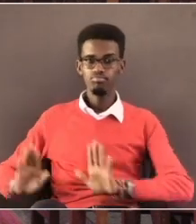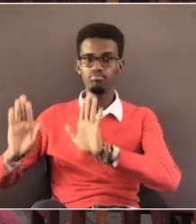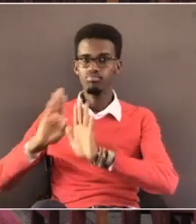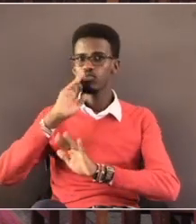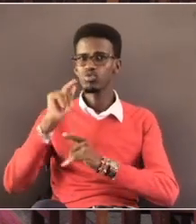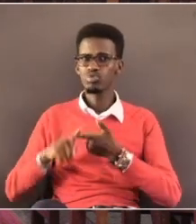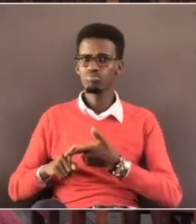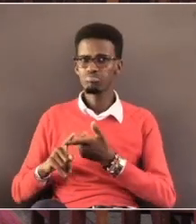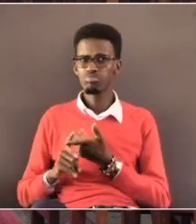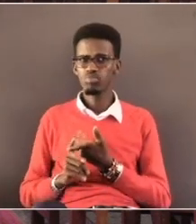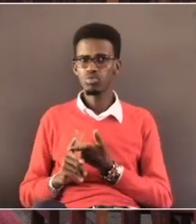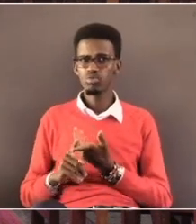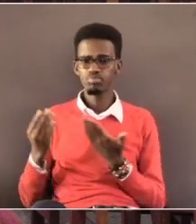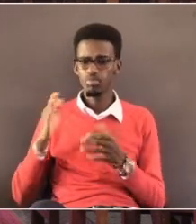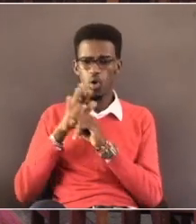the emotional